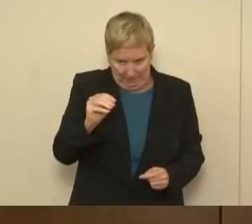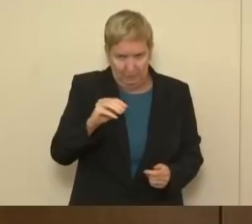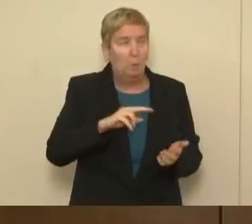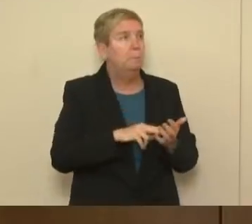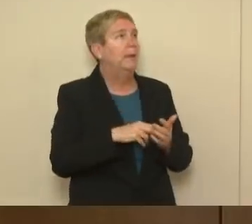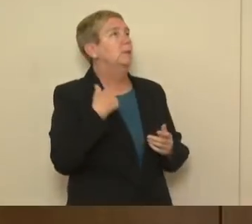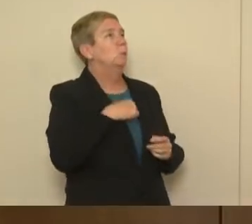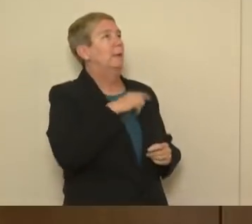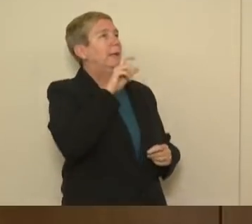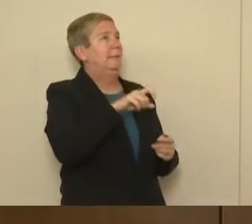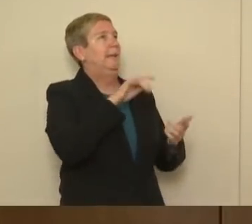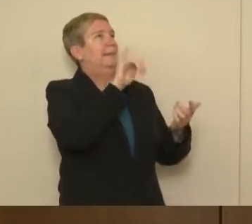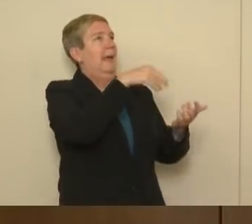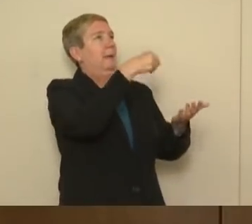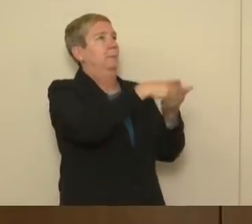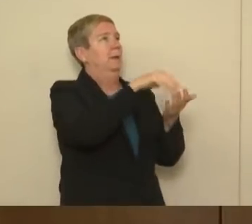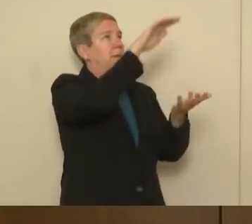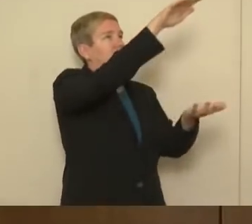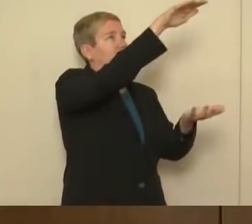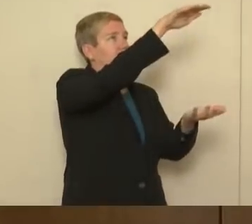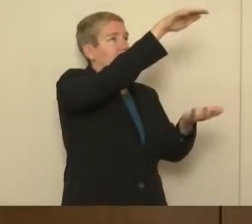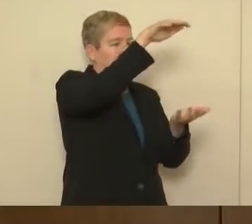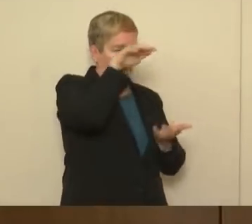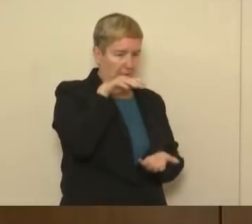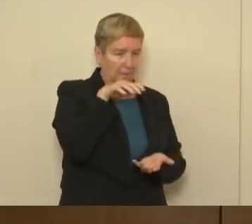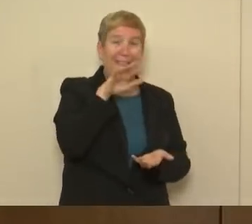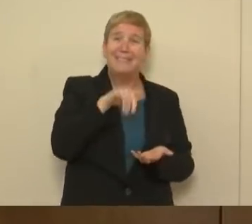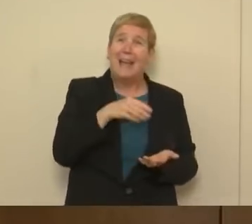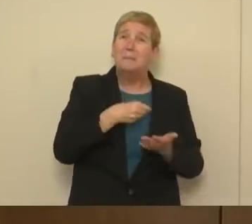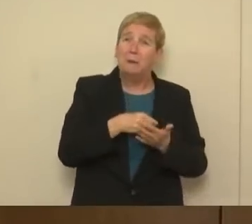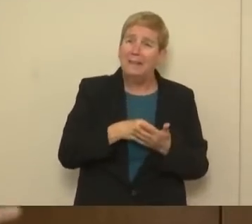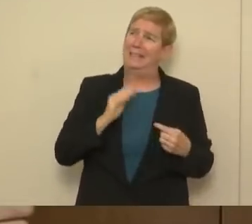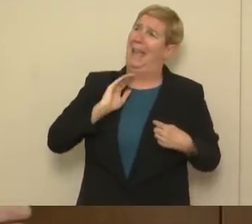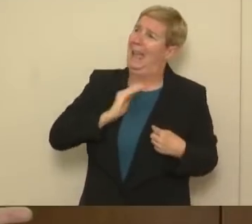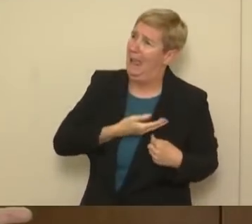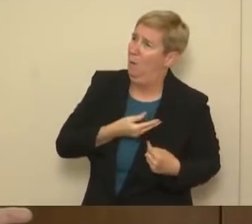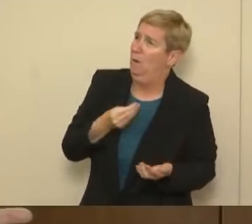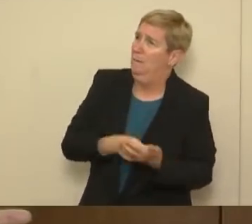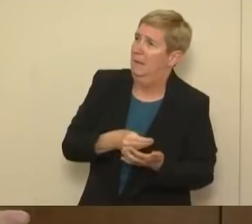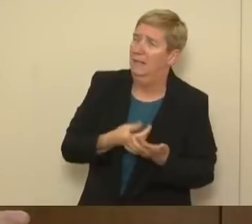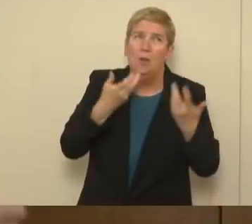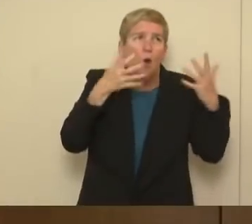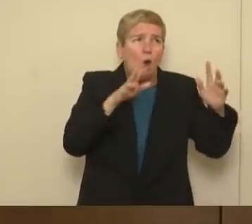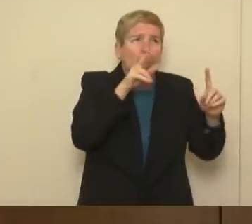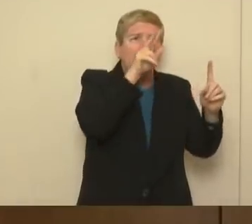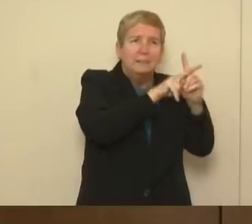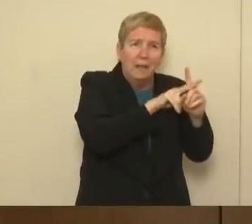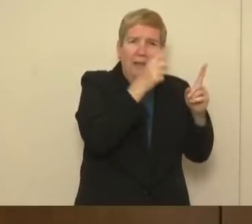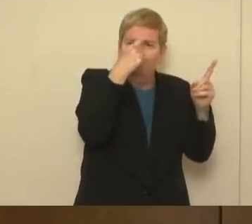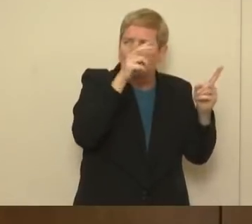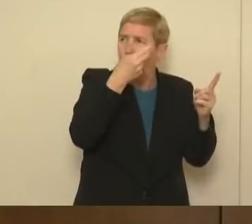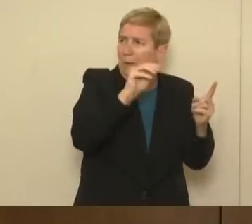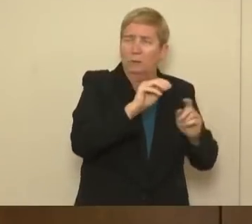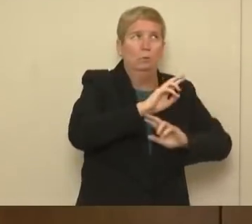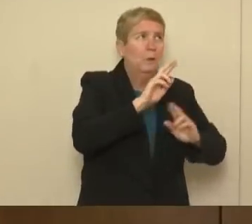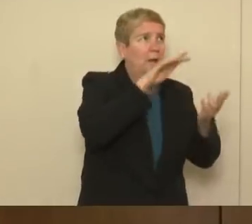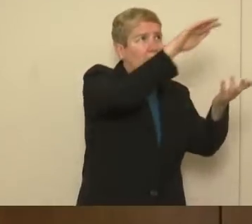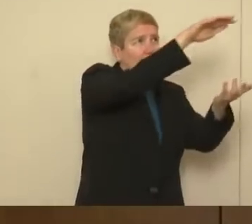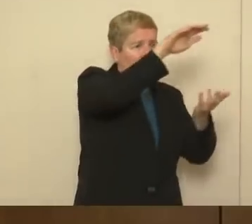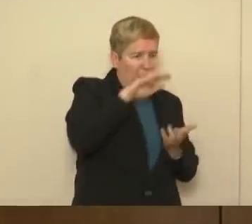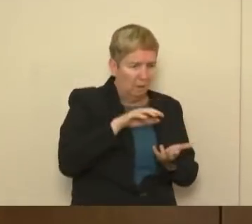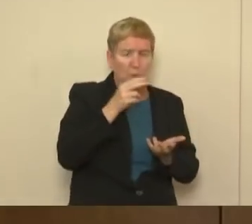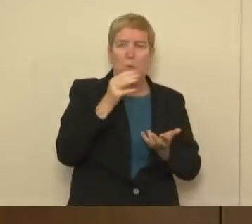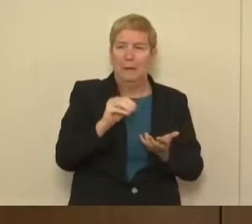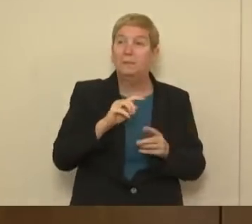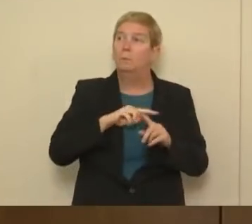to funds that, frankly, are allocated for us, for our population. So if we don't do it, we really lose out,